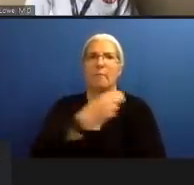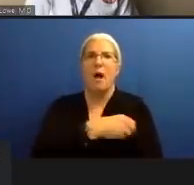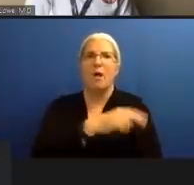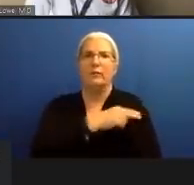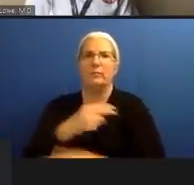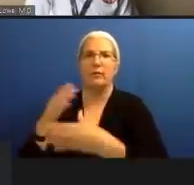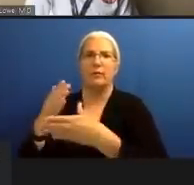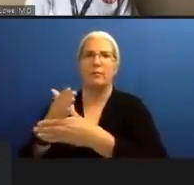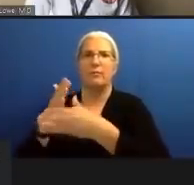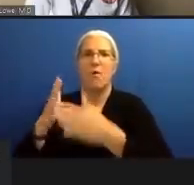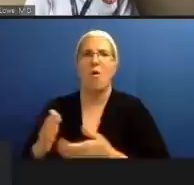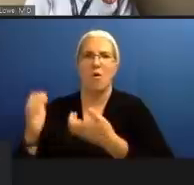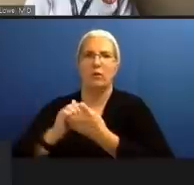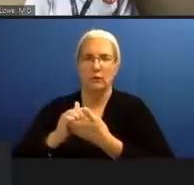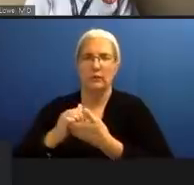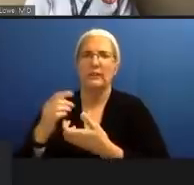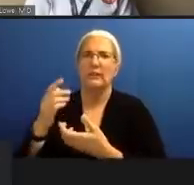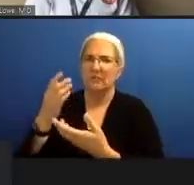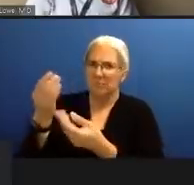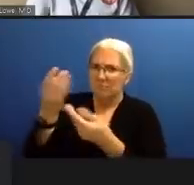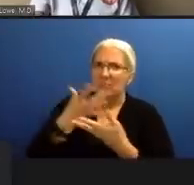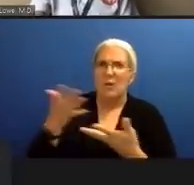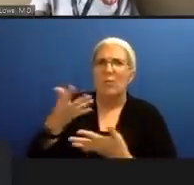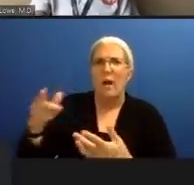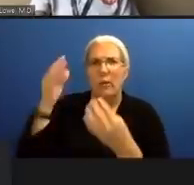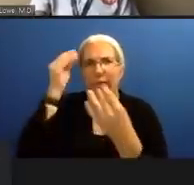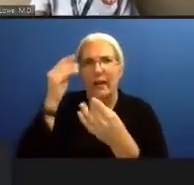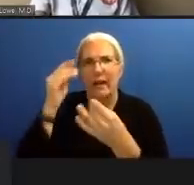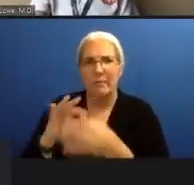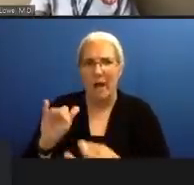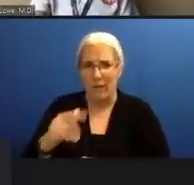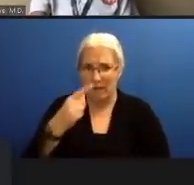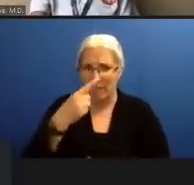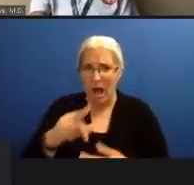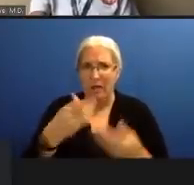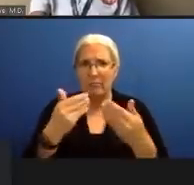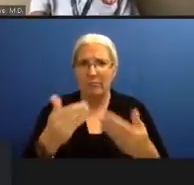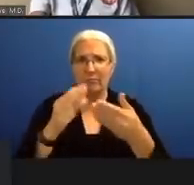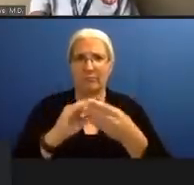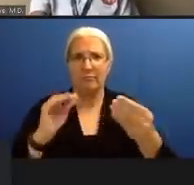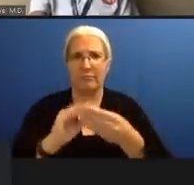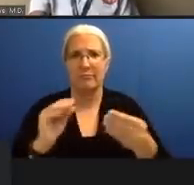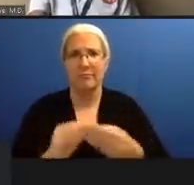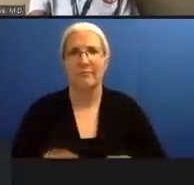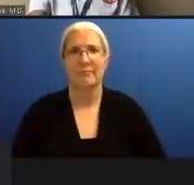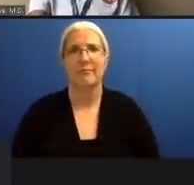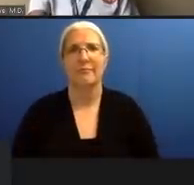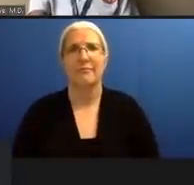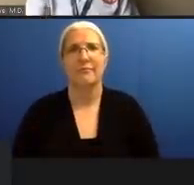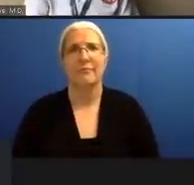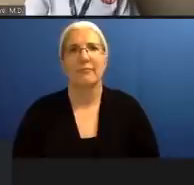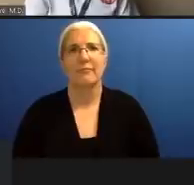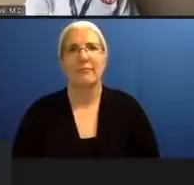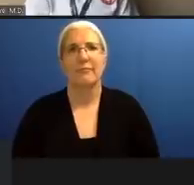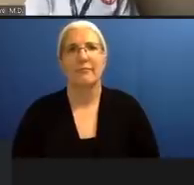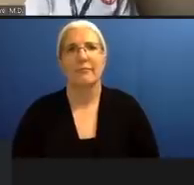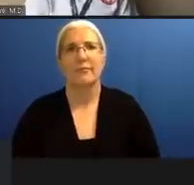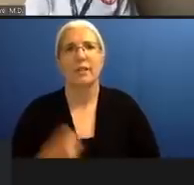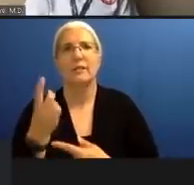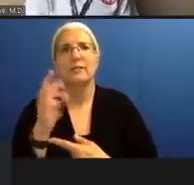as well. So can I go to Dr. Miller or Dr. Lowe to start with that? Sure. I